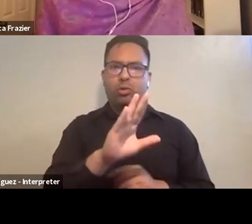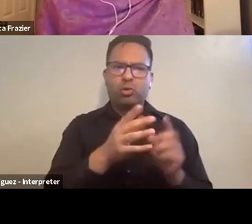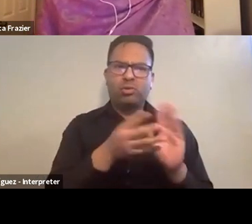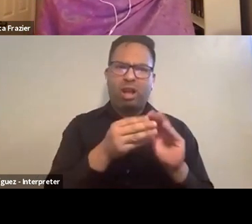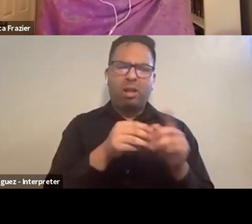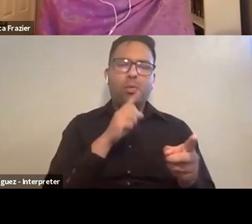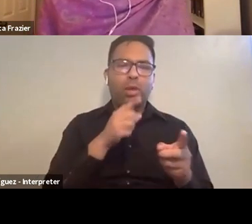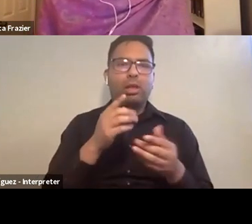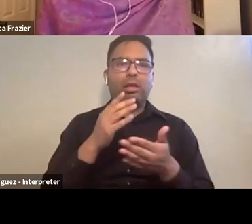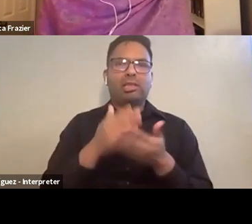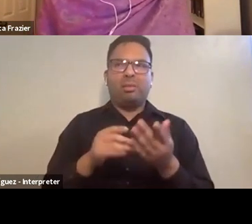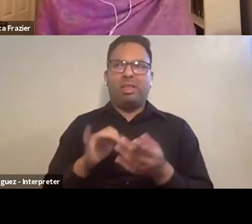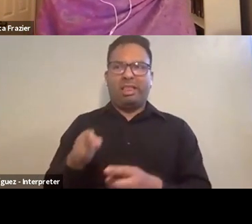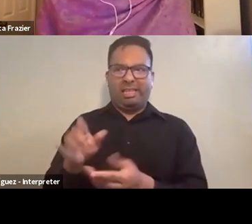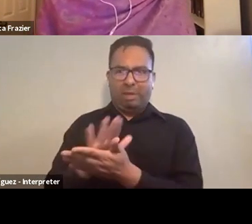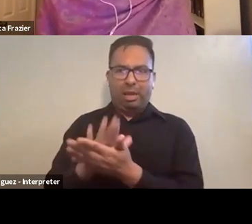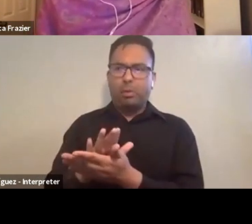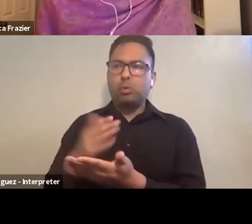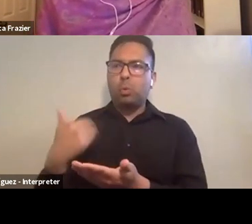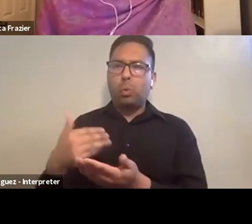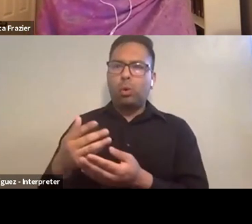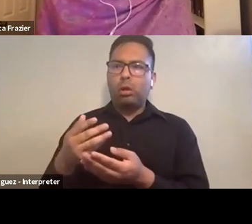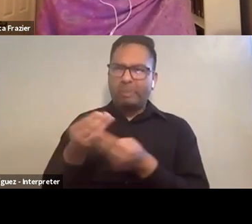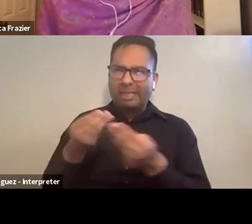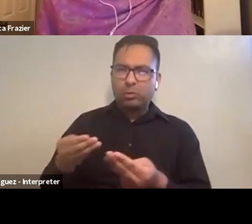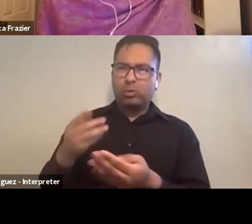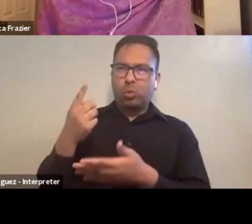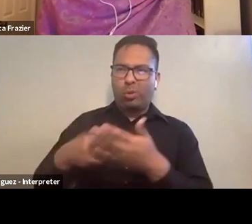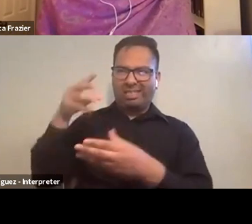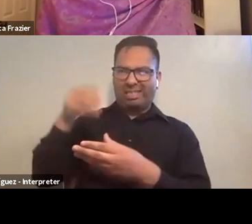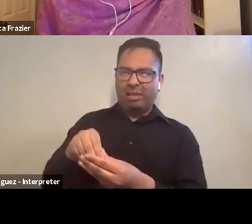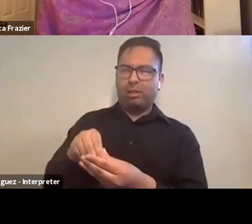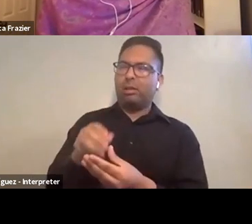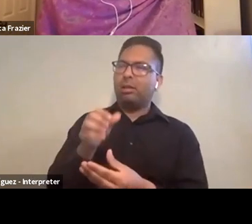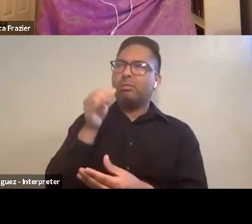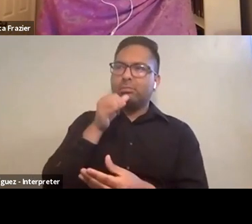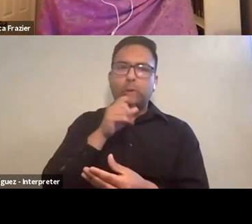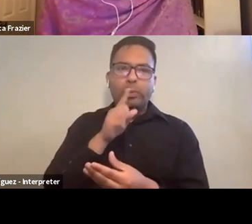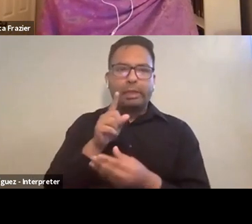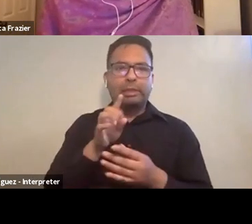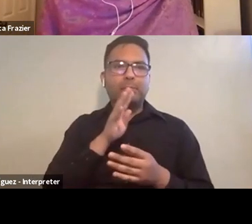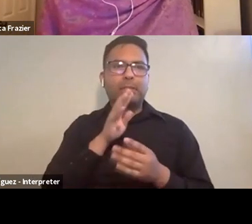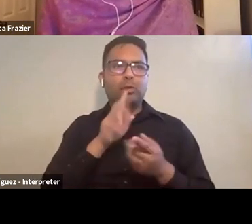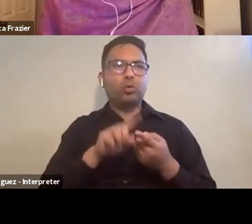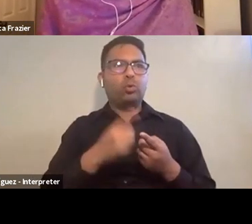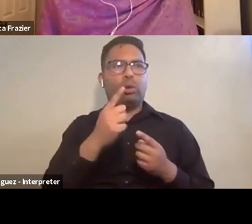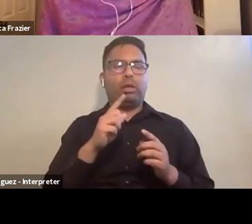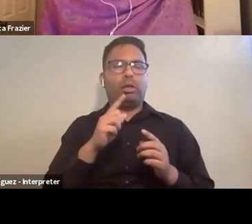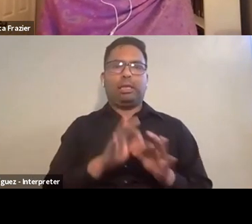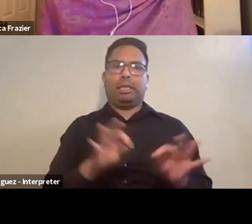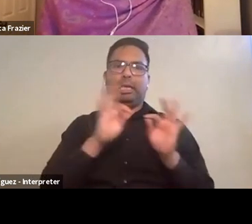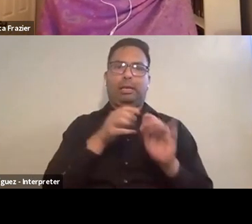of some of these papers that speak to, I think, one of the key points that you get to, Liz, in your